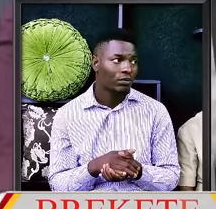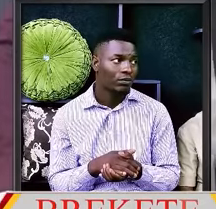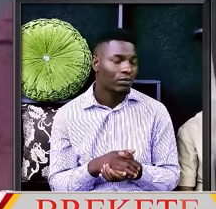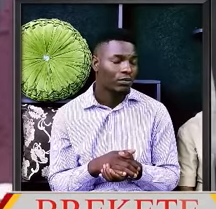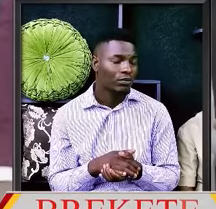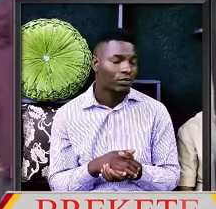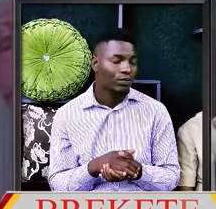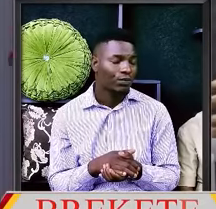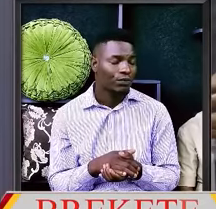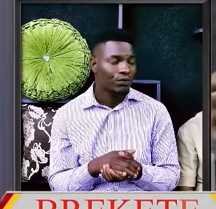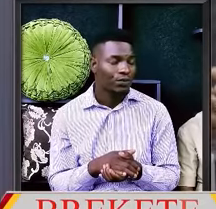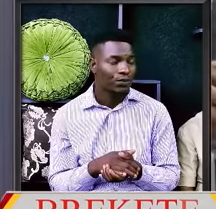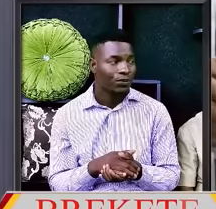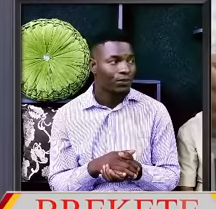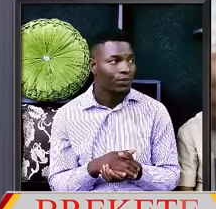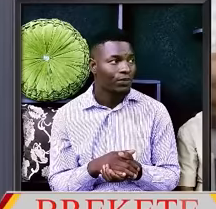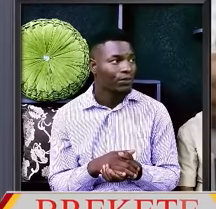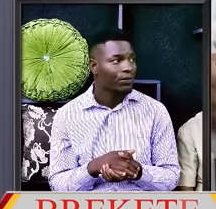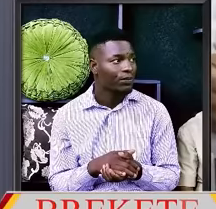Hello there.